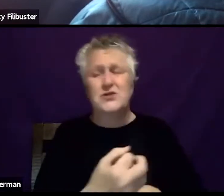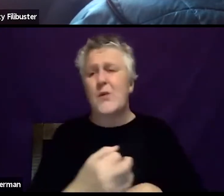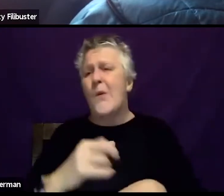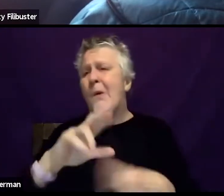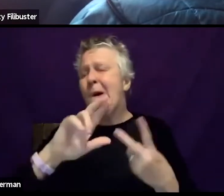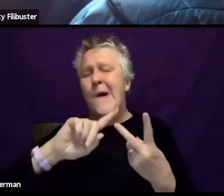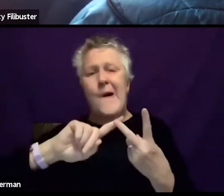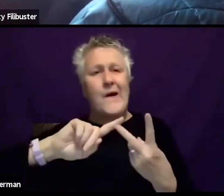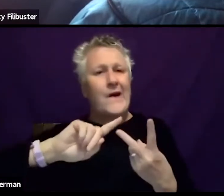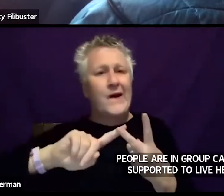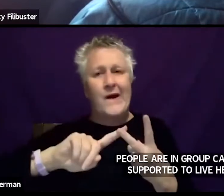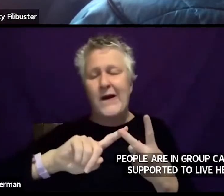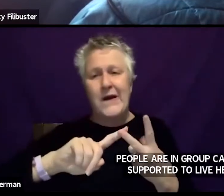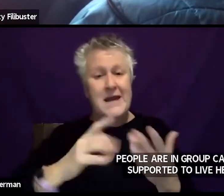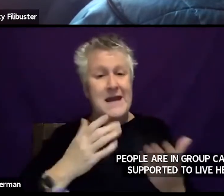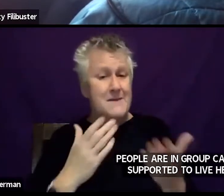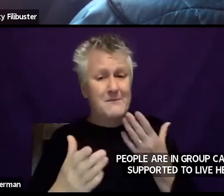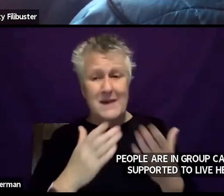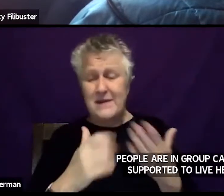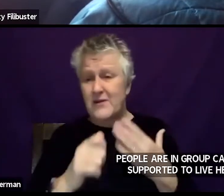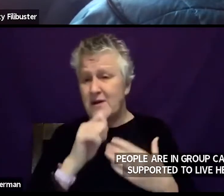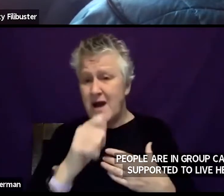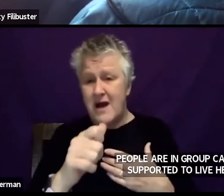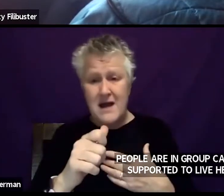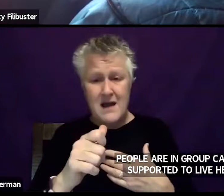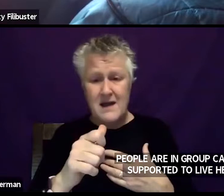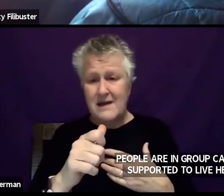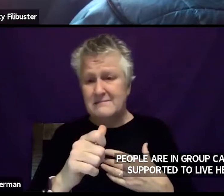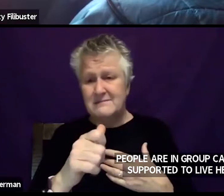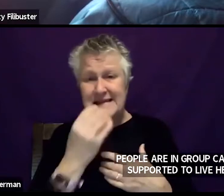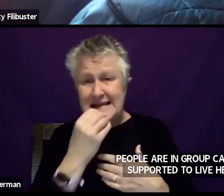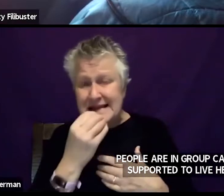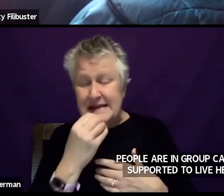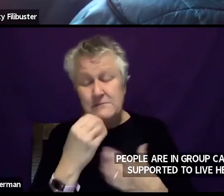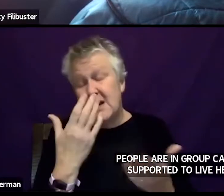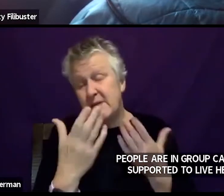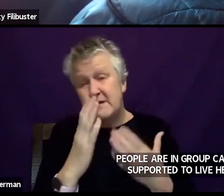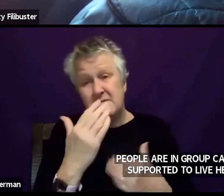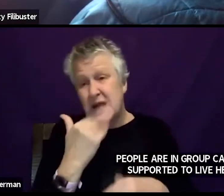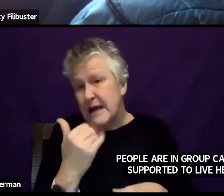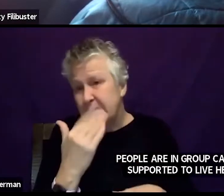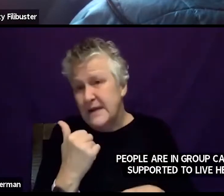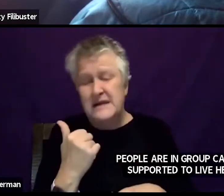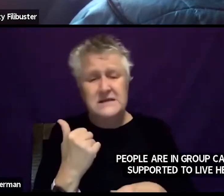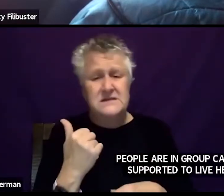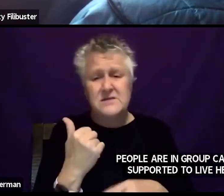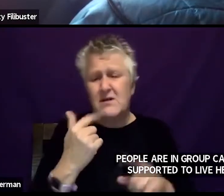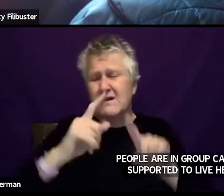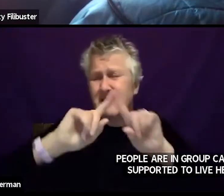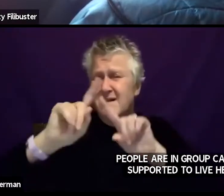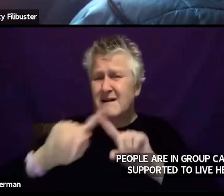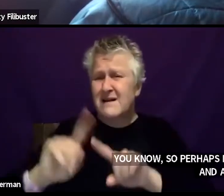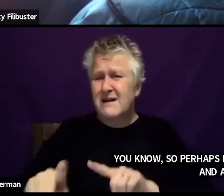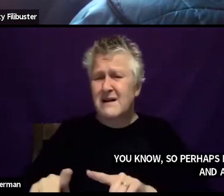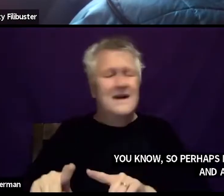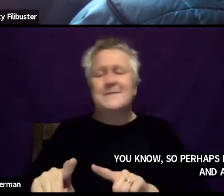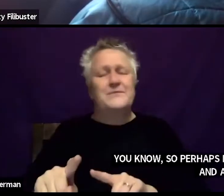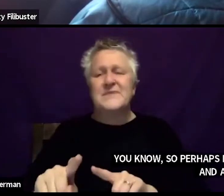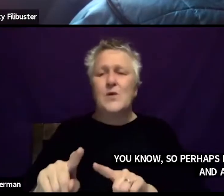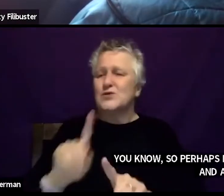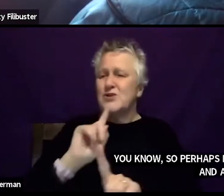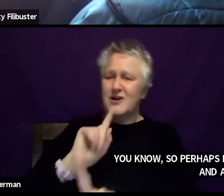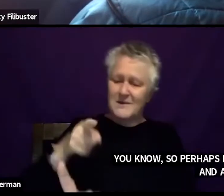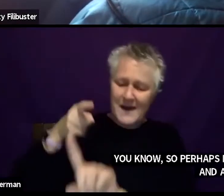so perhaps instances of comorbidities, so diabetes and all these conditions, that actually this is about a quality of care, not